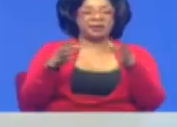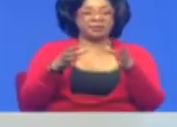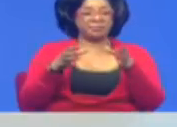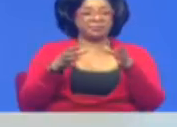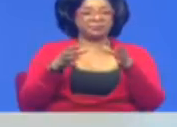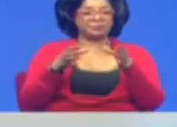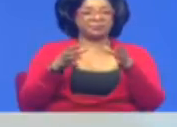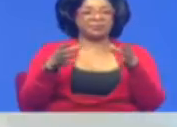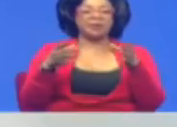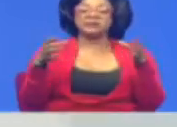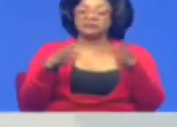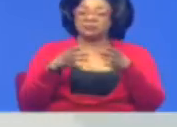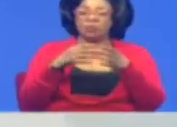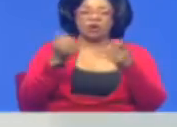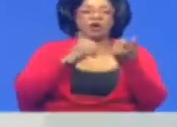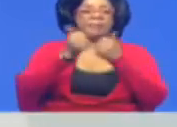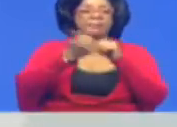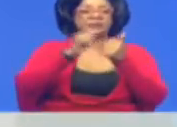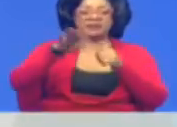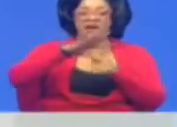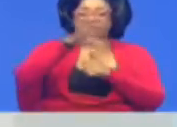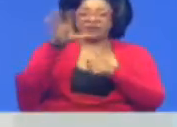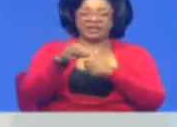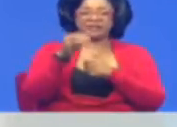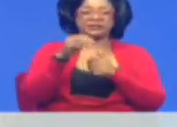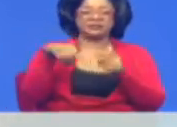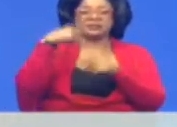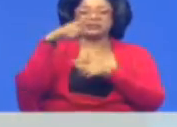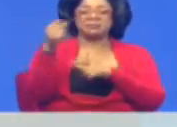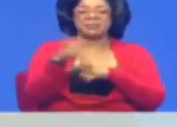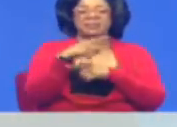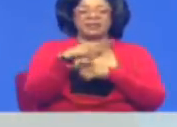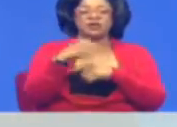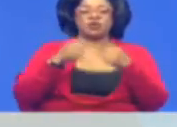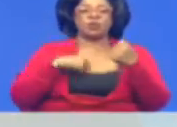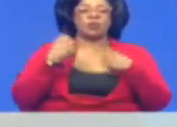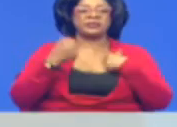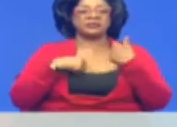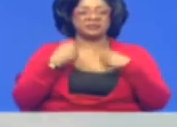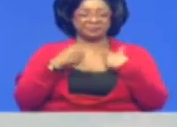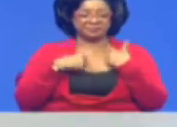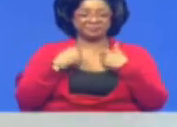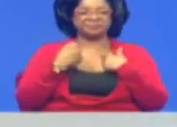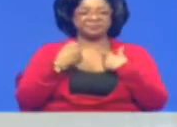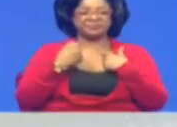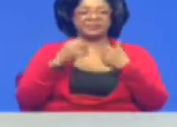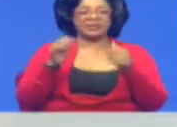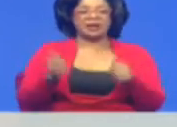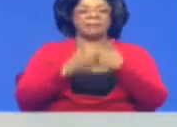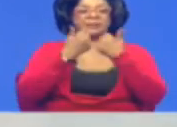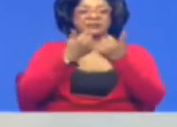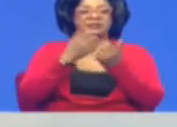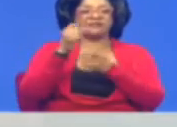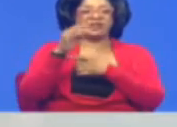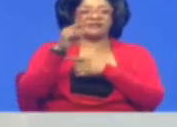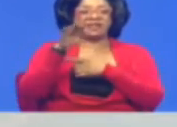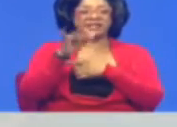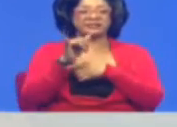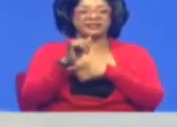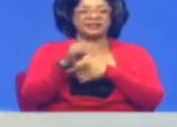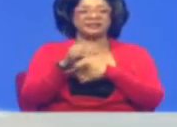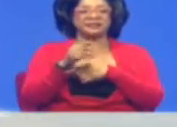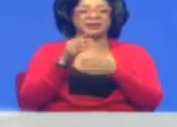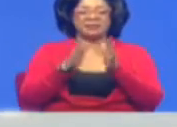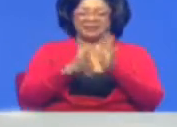will compete in the Africa Duathlon Championship next month in Rwanda. The competitors took part in cycling and running, but